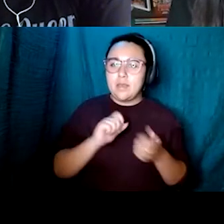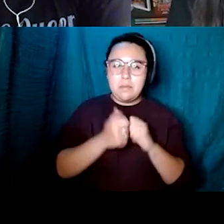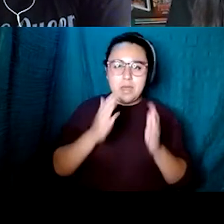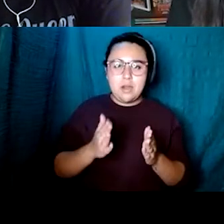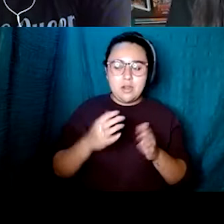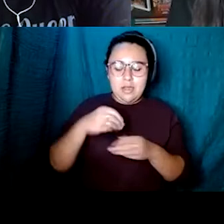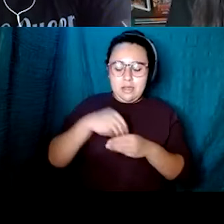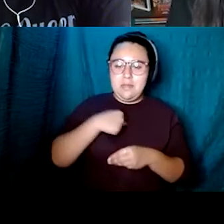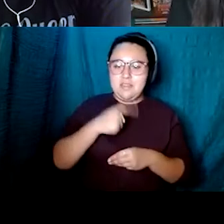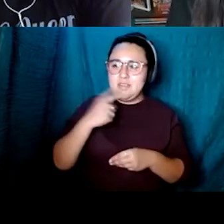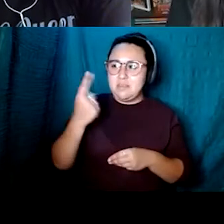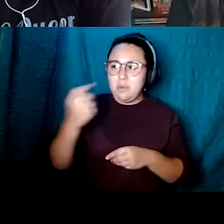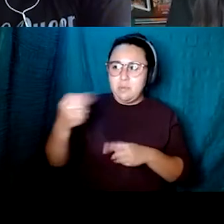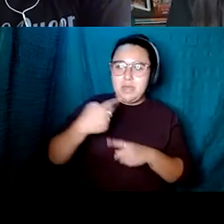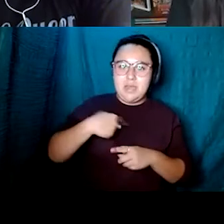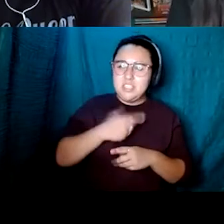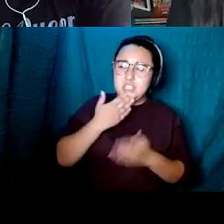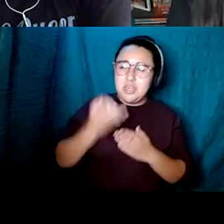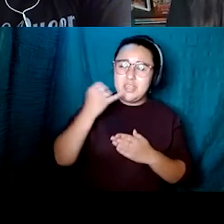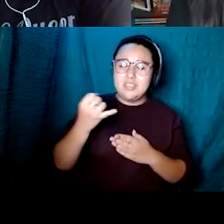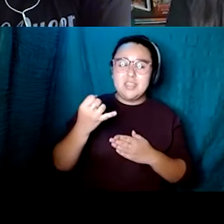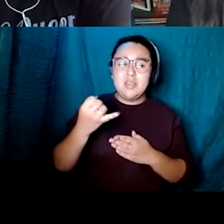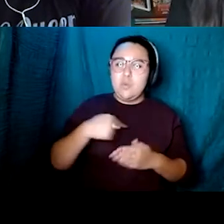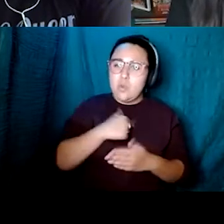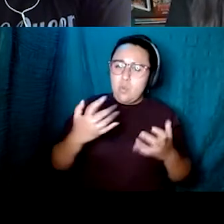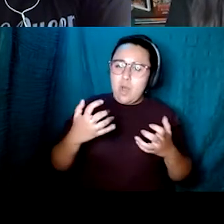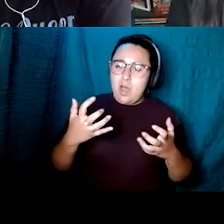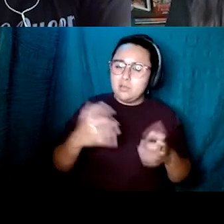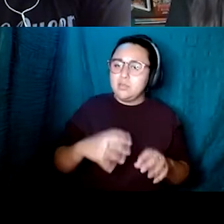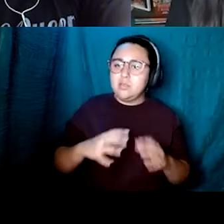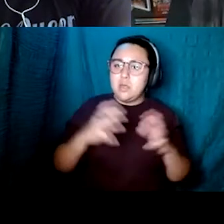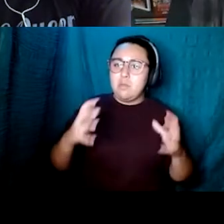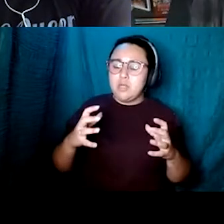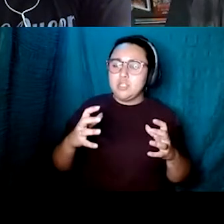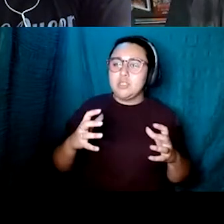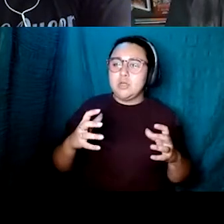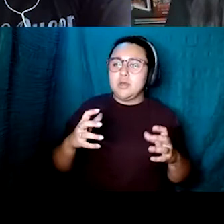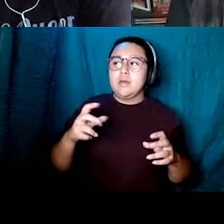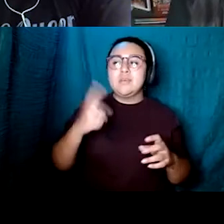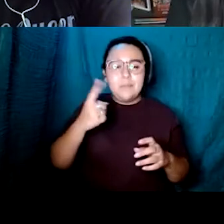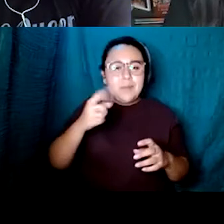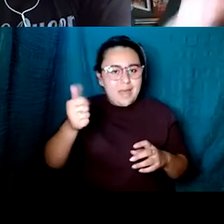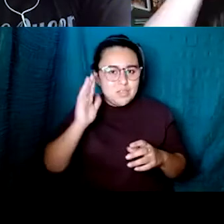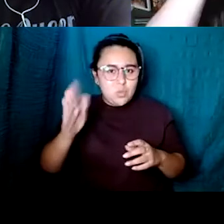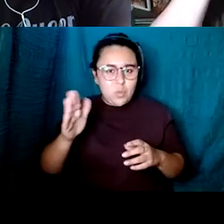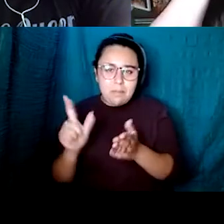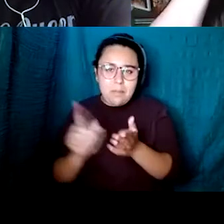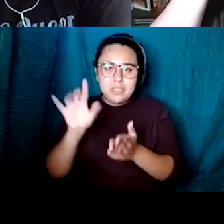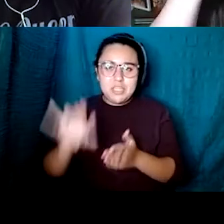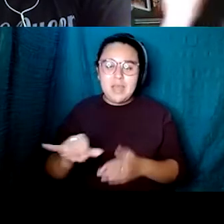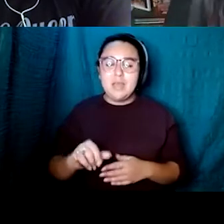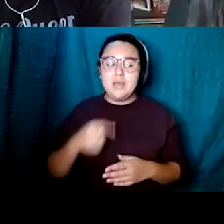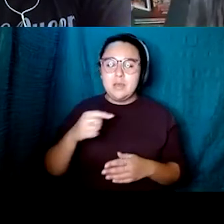to it. This is such a good idea, and people wanted it so much. Someone's going to beat us to the publishing date. And